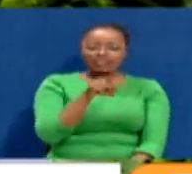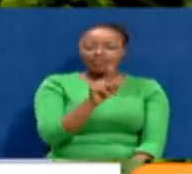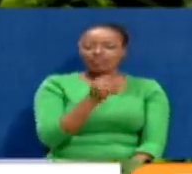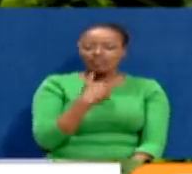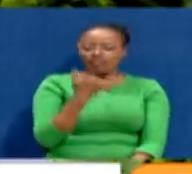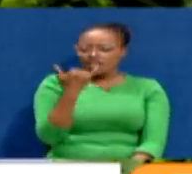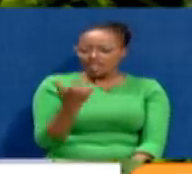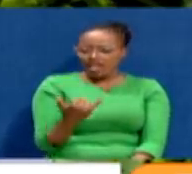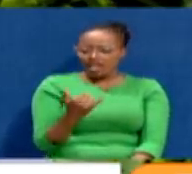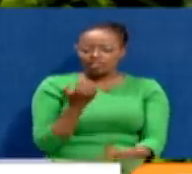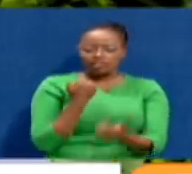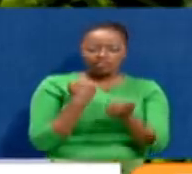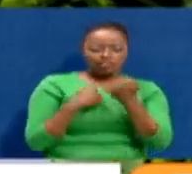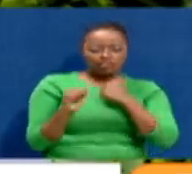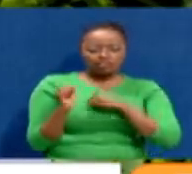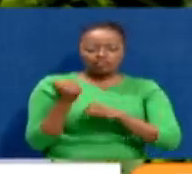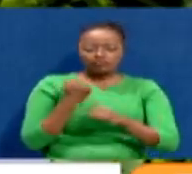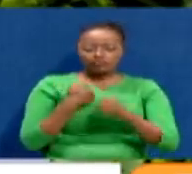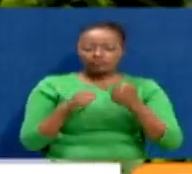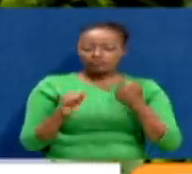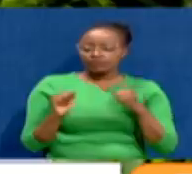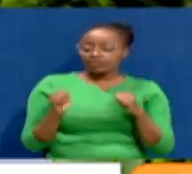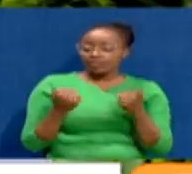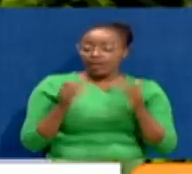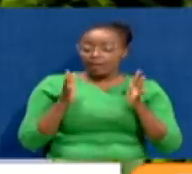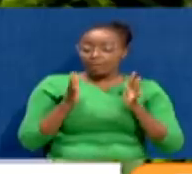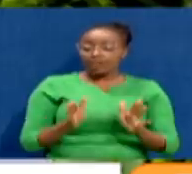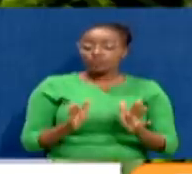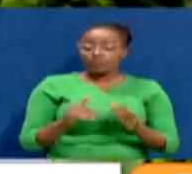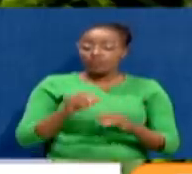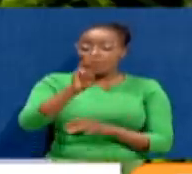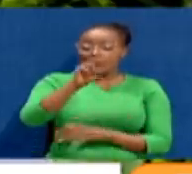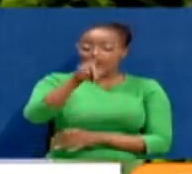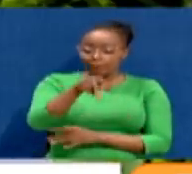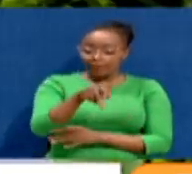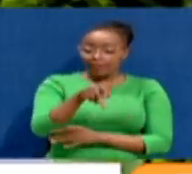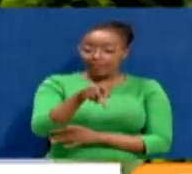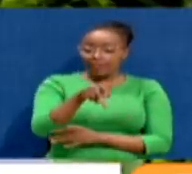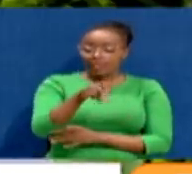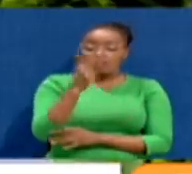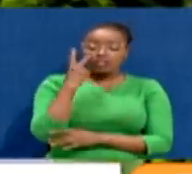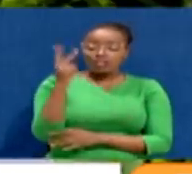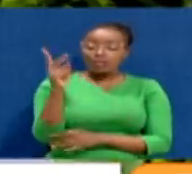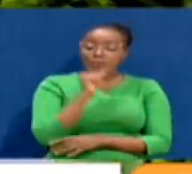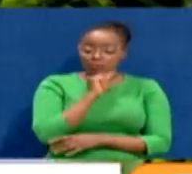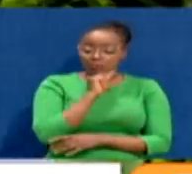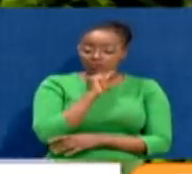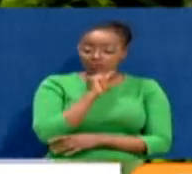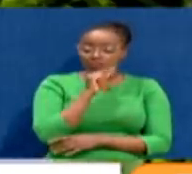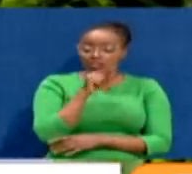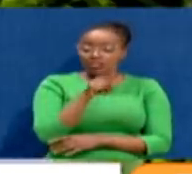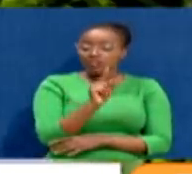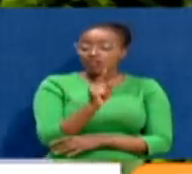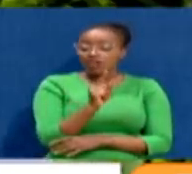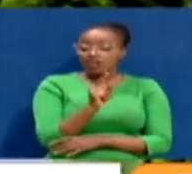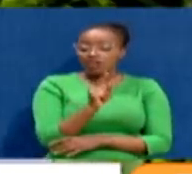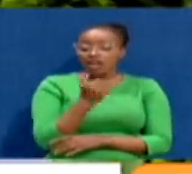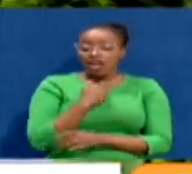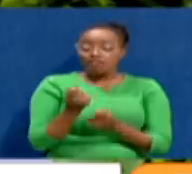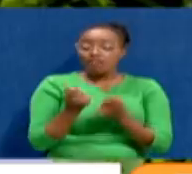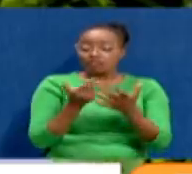a young, energetic personality, a member of parliament. I can see with Kositany, there are